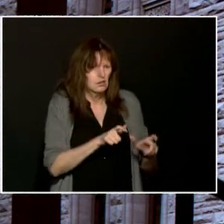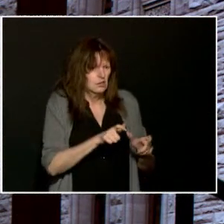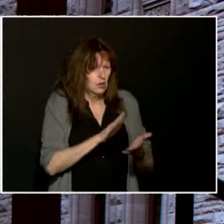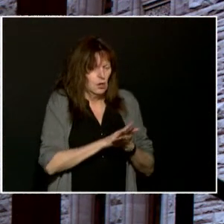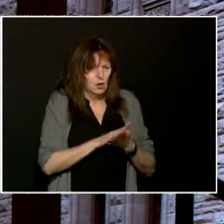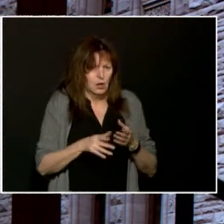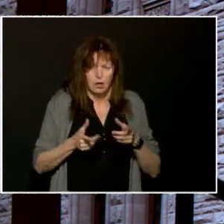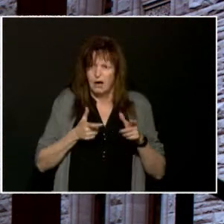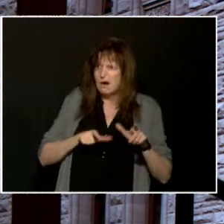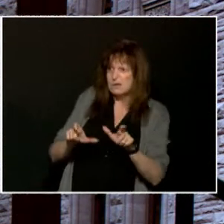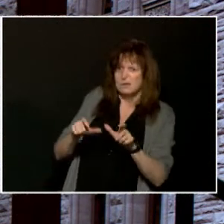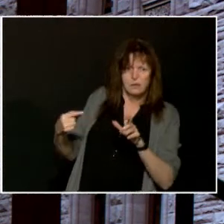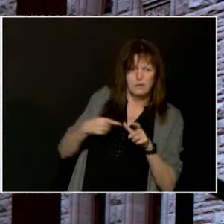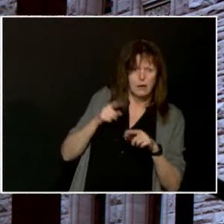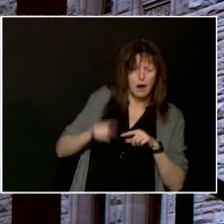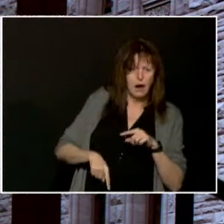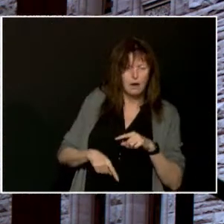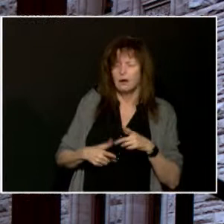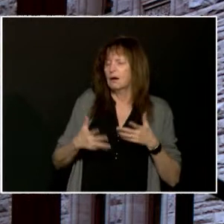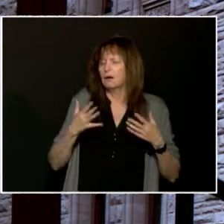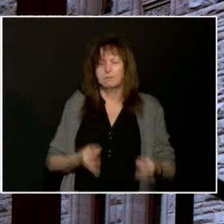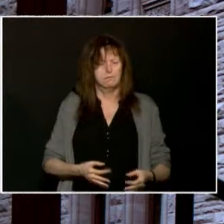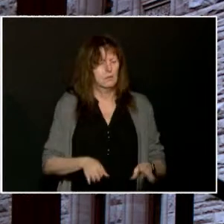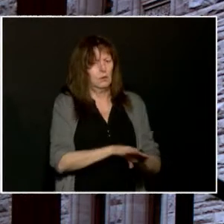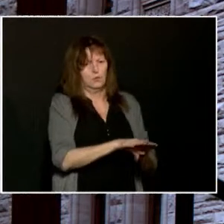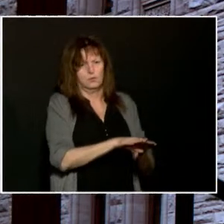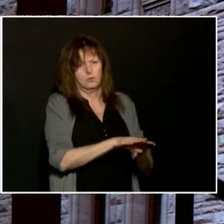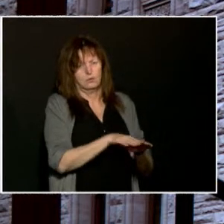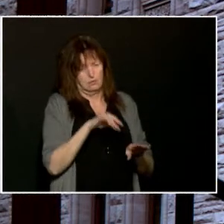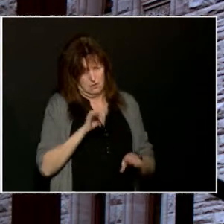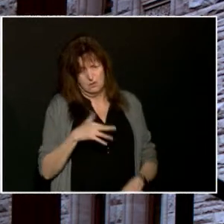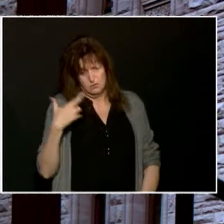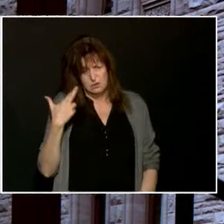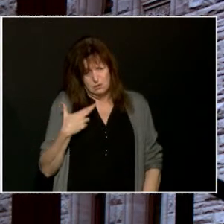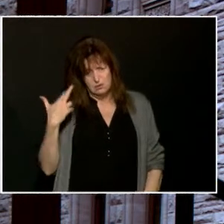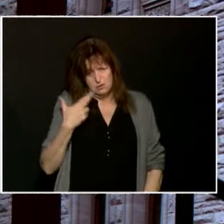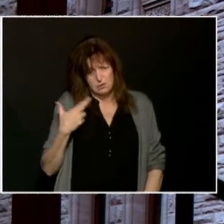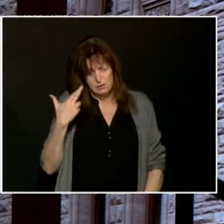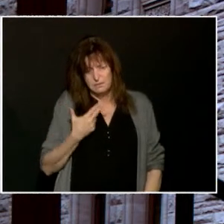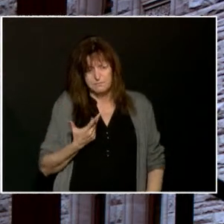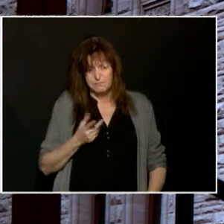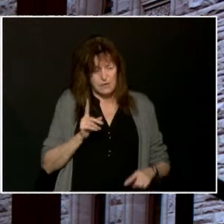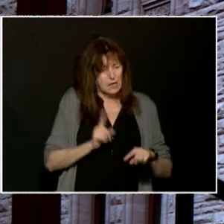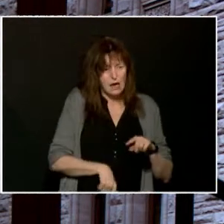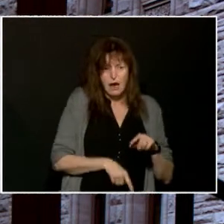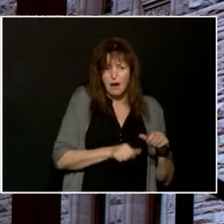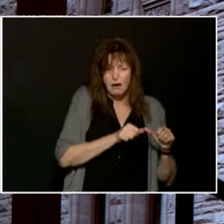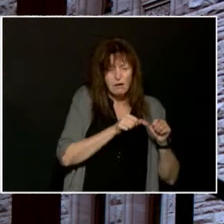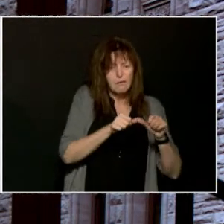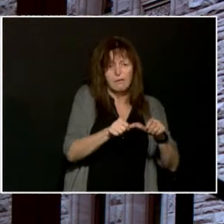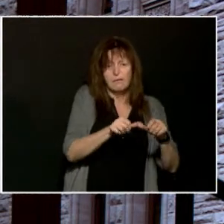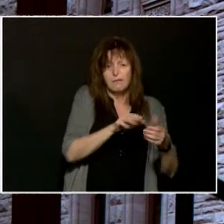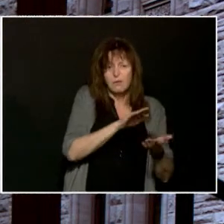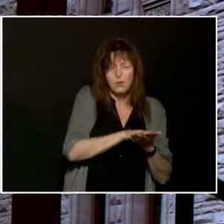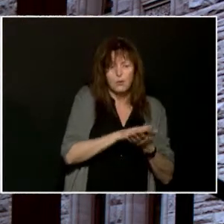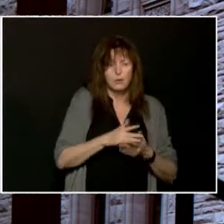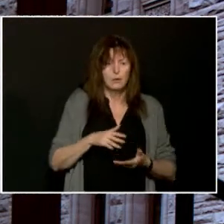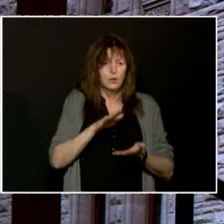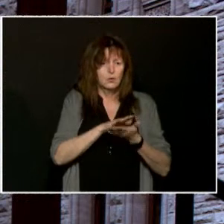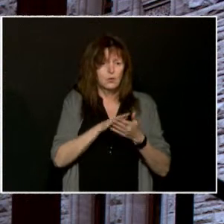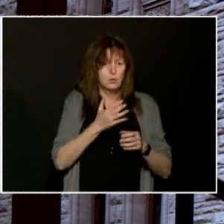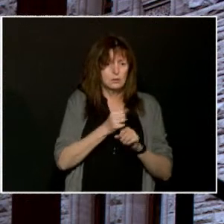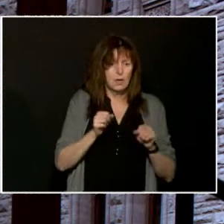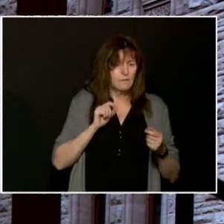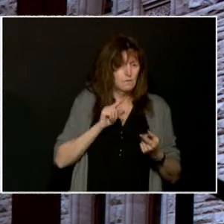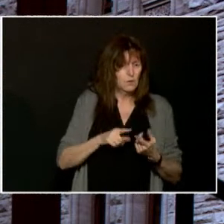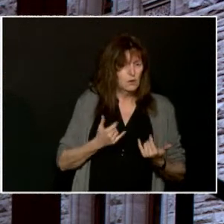schools to a large extent. They said, we cannot no longer keep up on that. So while the schools have been safe up to now, back then, they